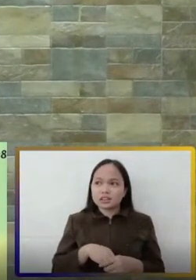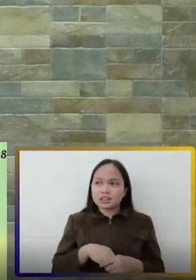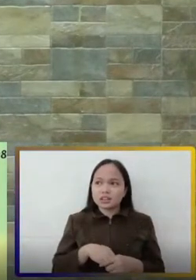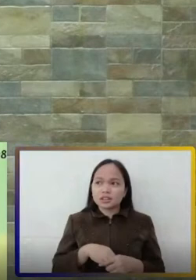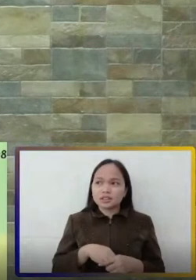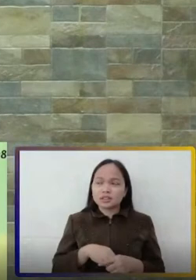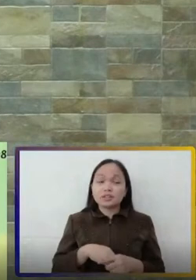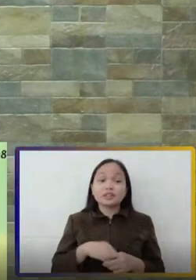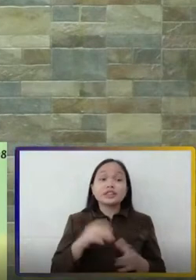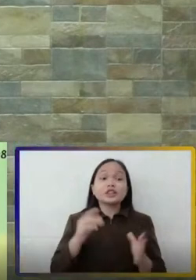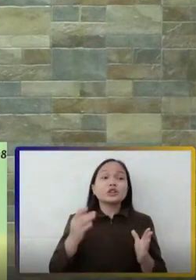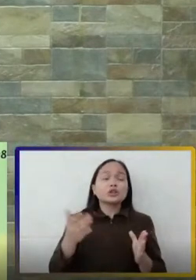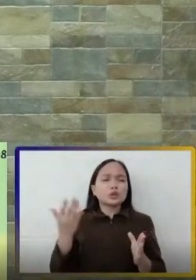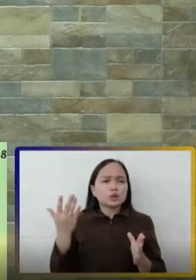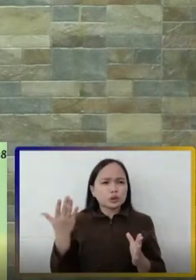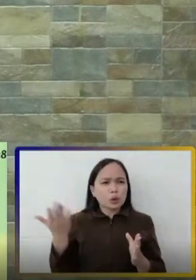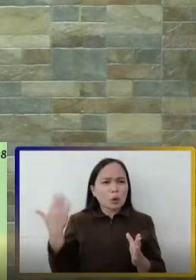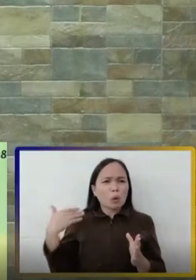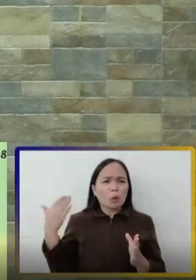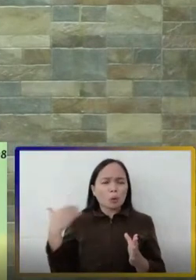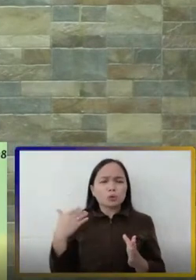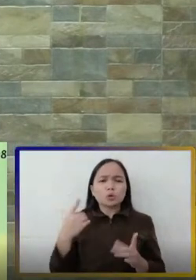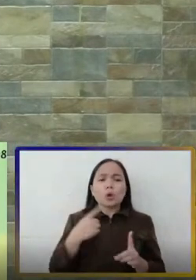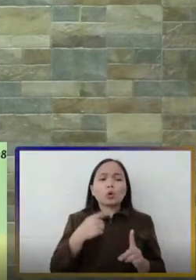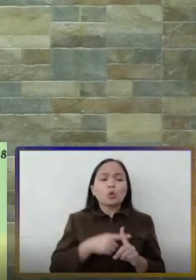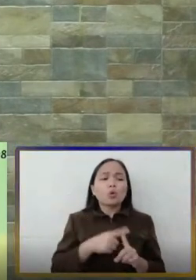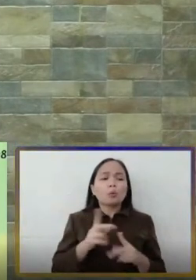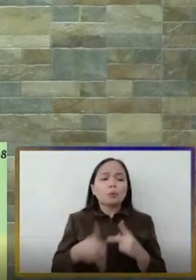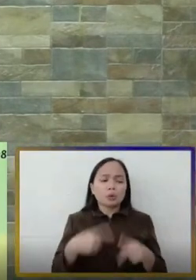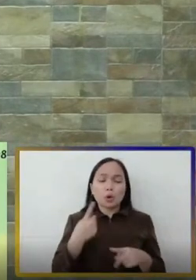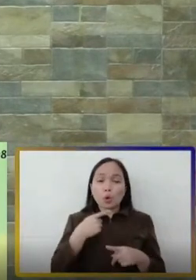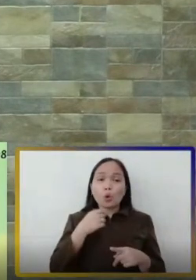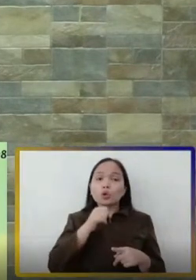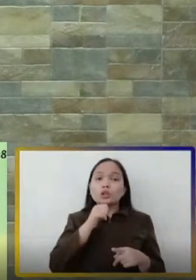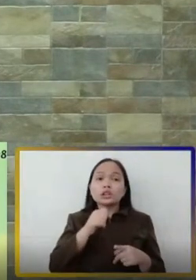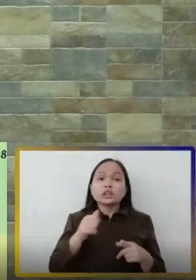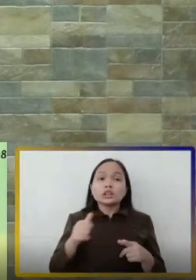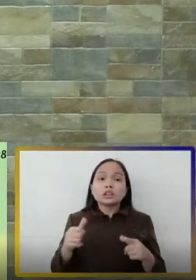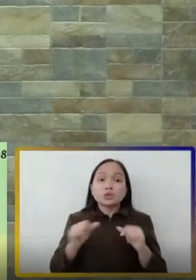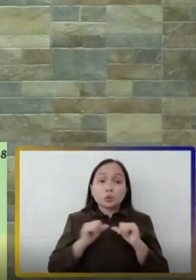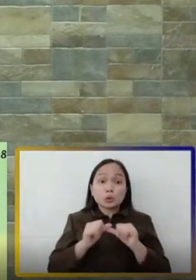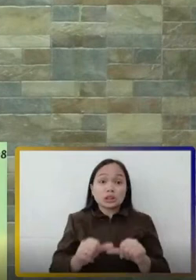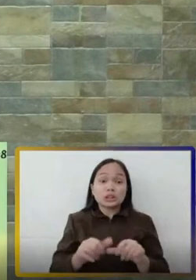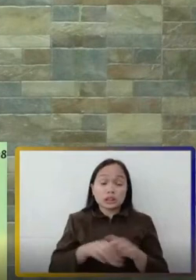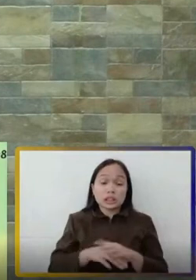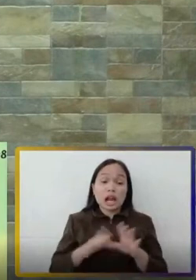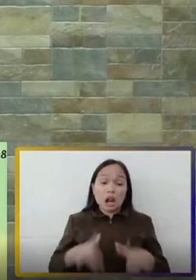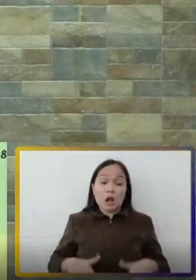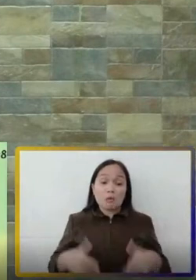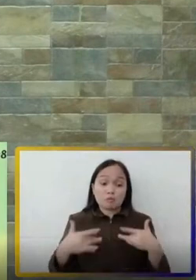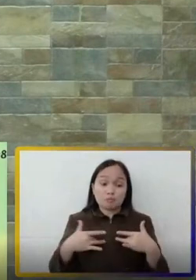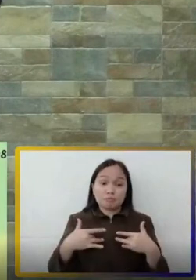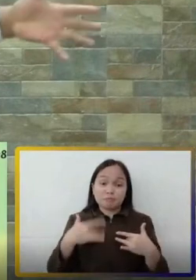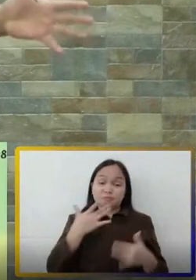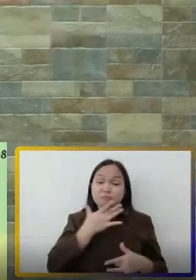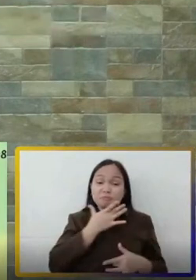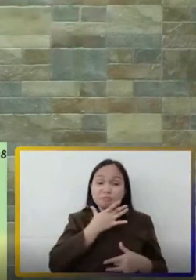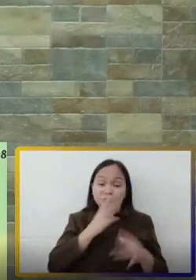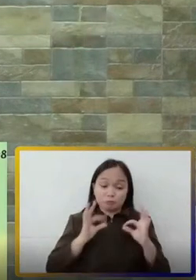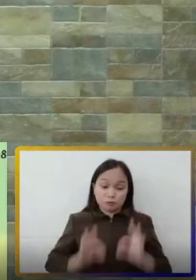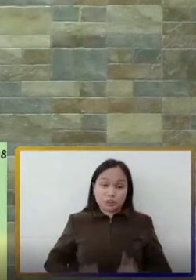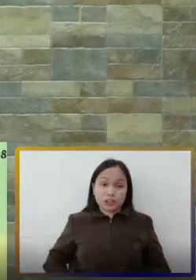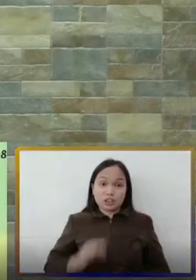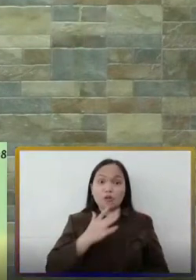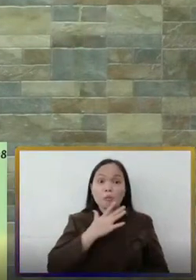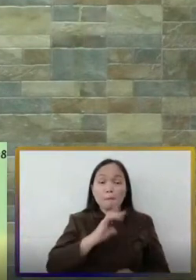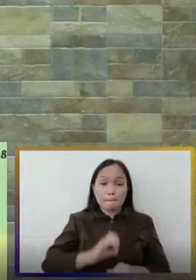in those who contend for the flesh or contend for the lust of the flesh and lust of the eyes and